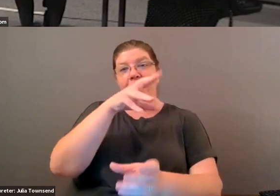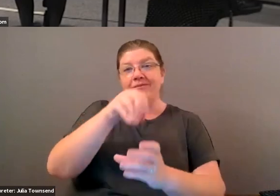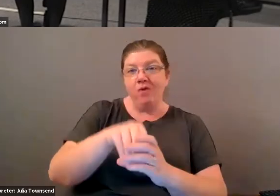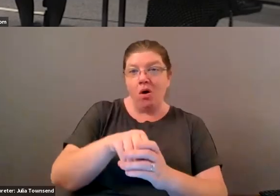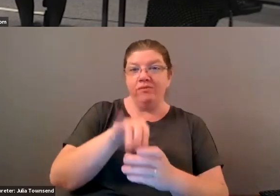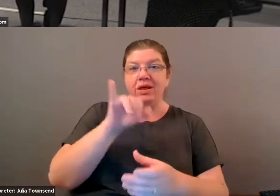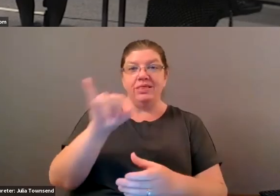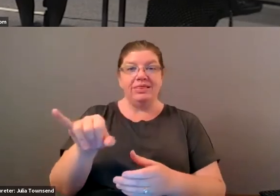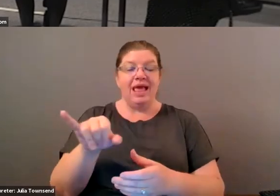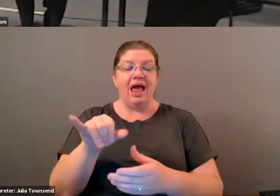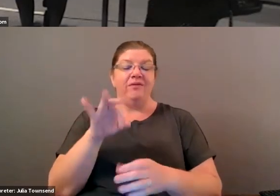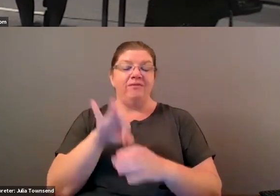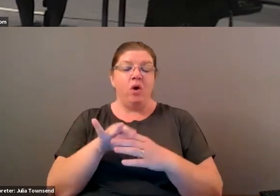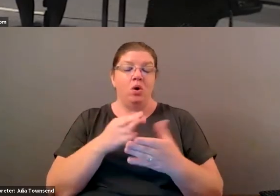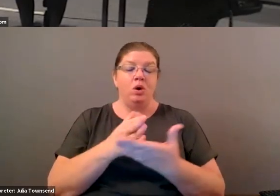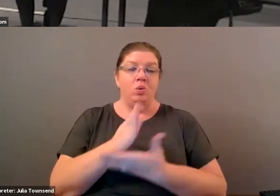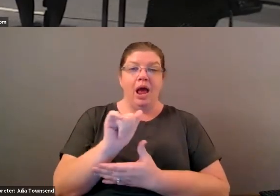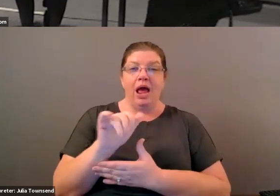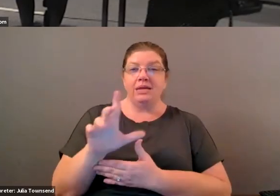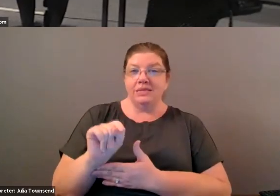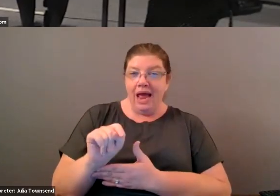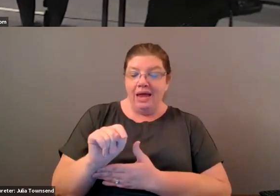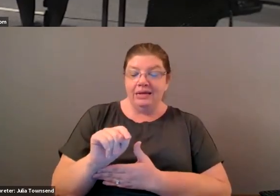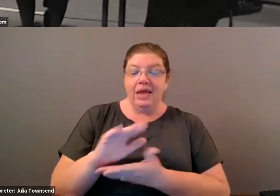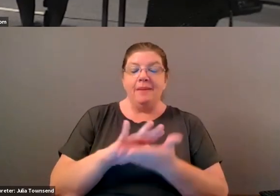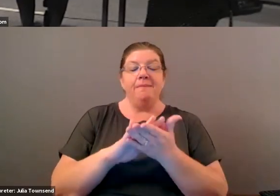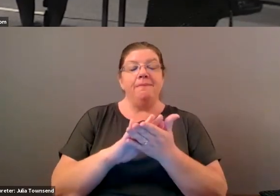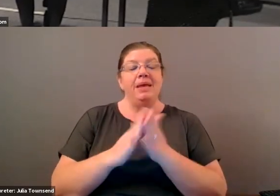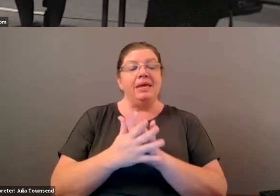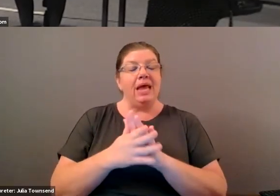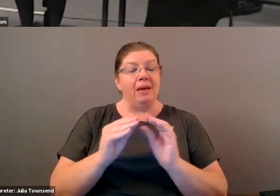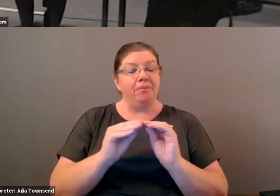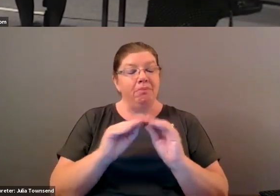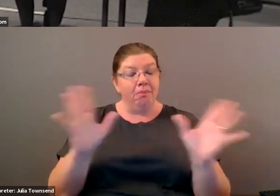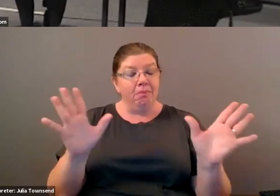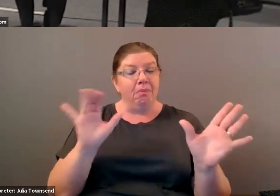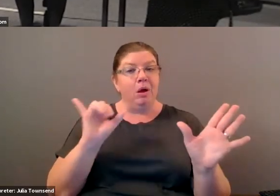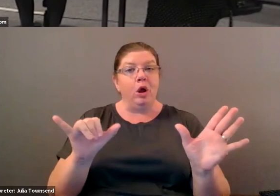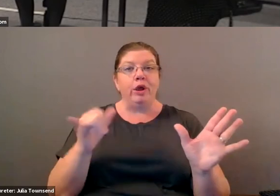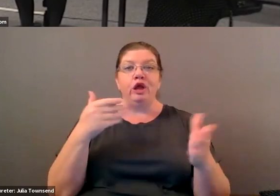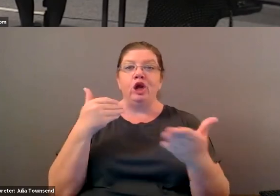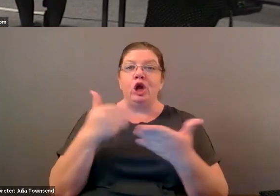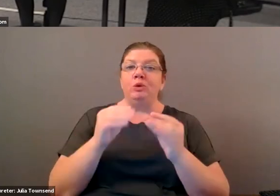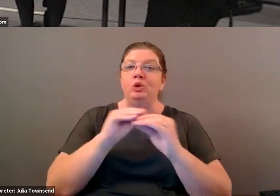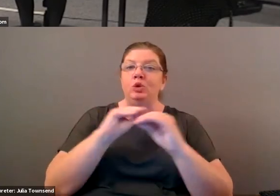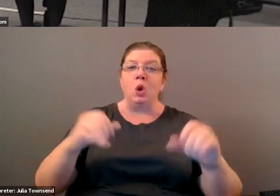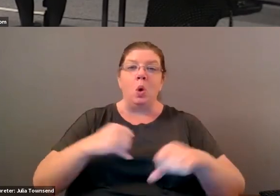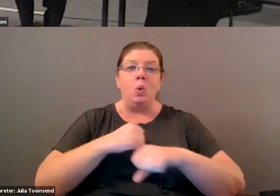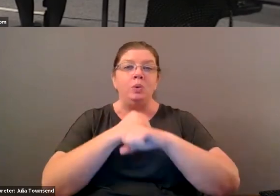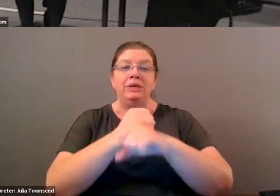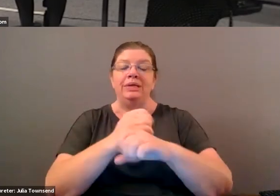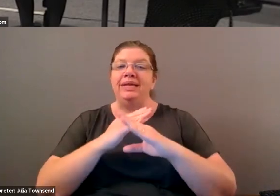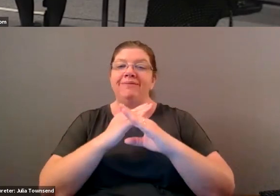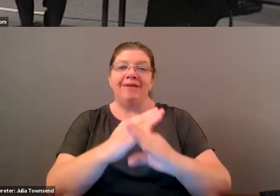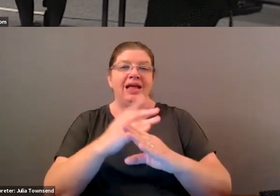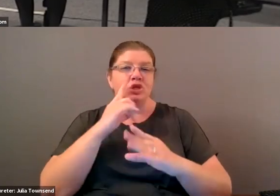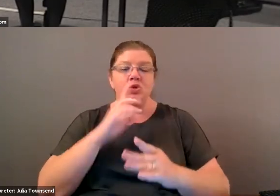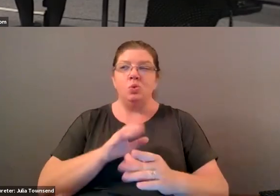that in most instances, there was virtually no defense to a